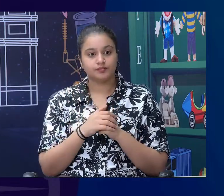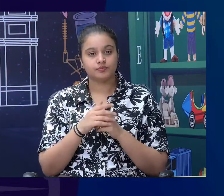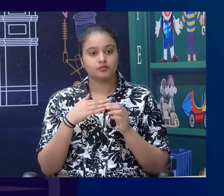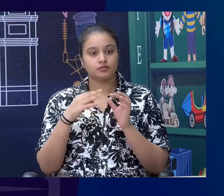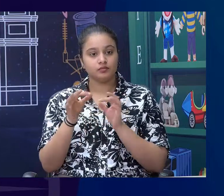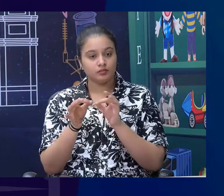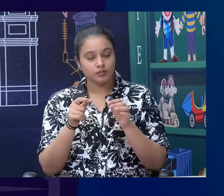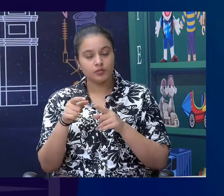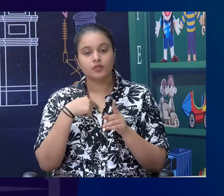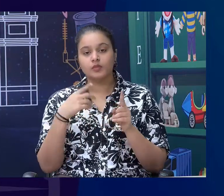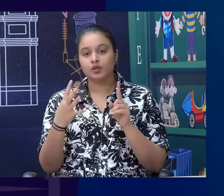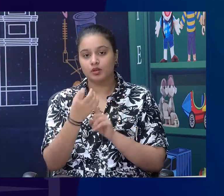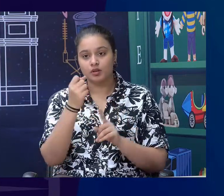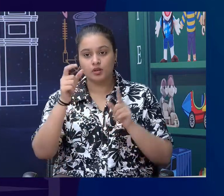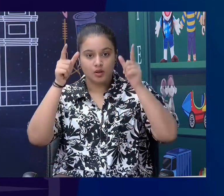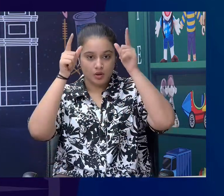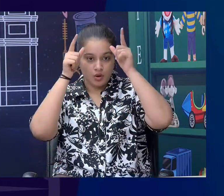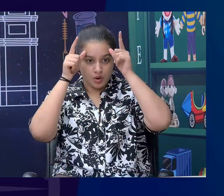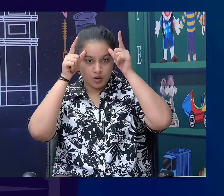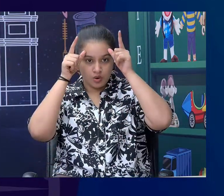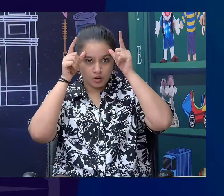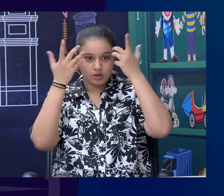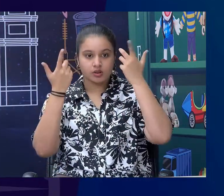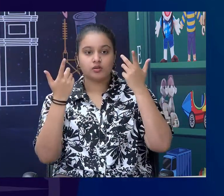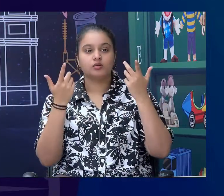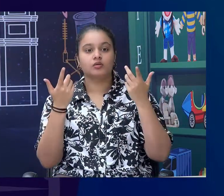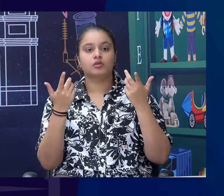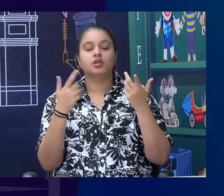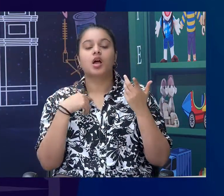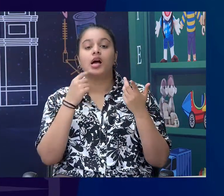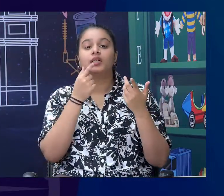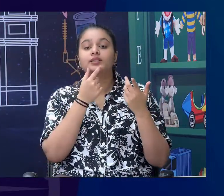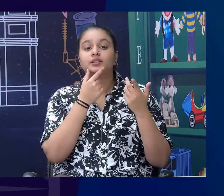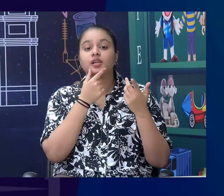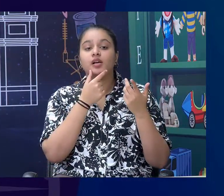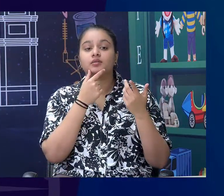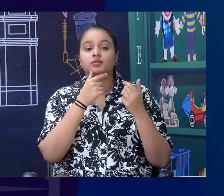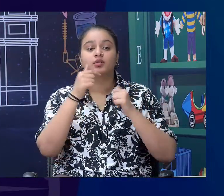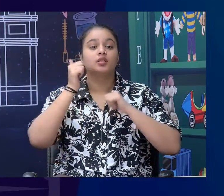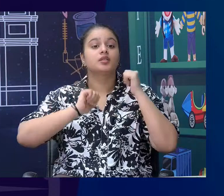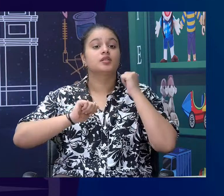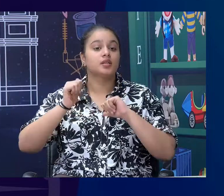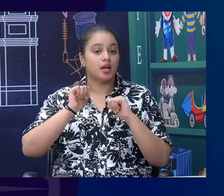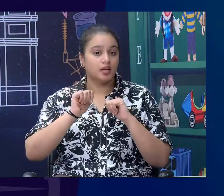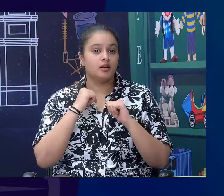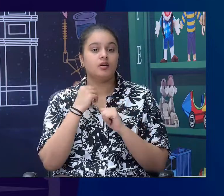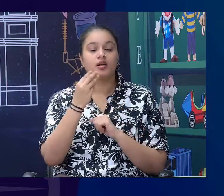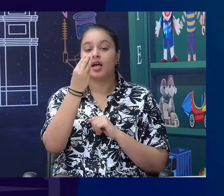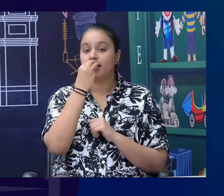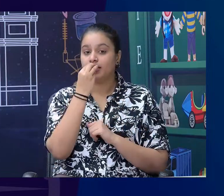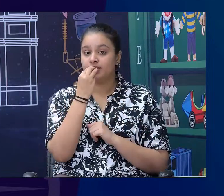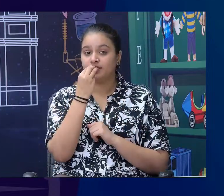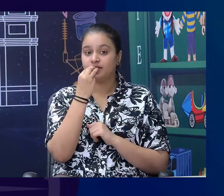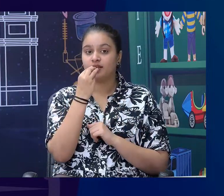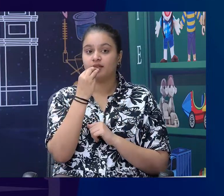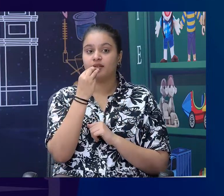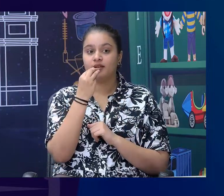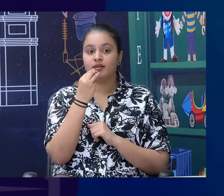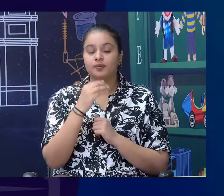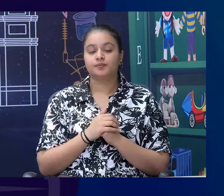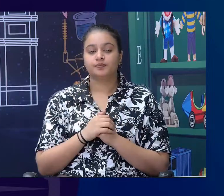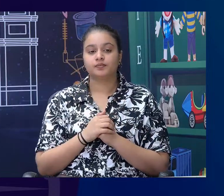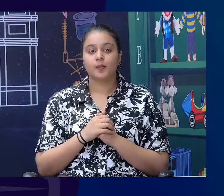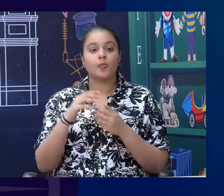will usually find an ox chewing cud or a cow chewing cud. Basically, when they eat, when these animals